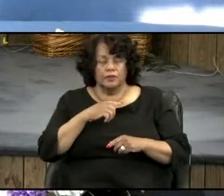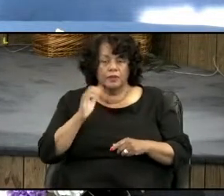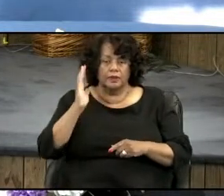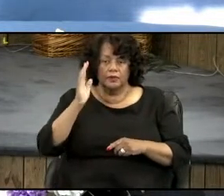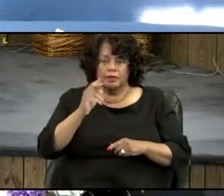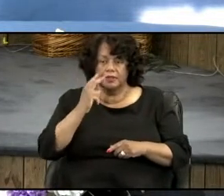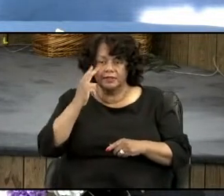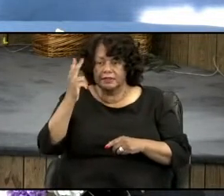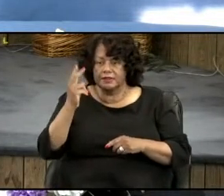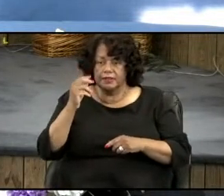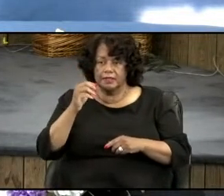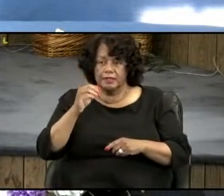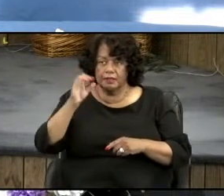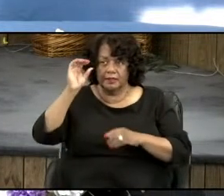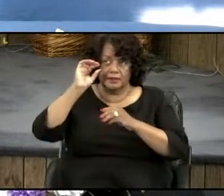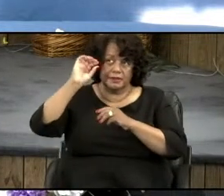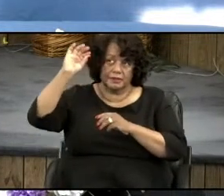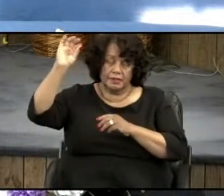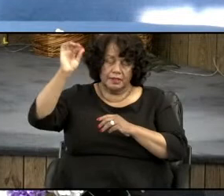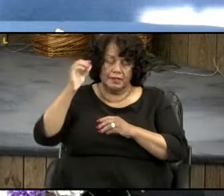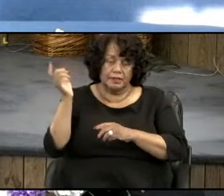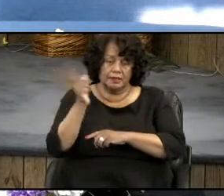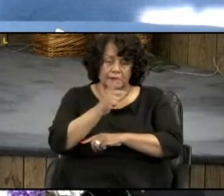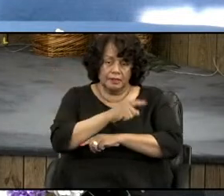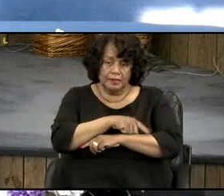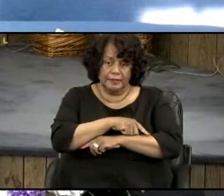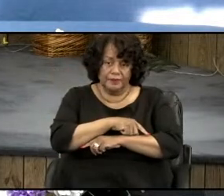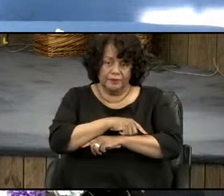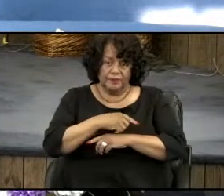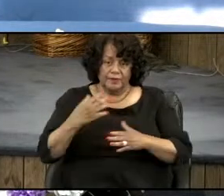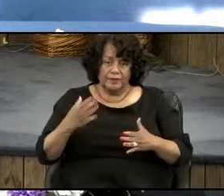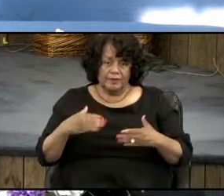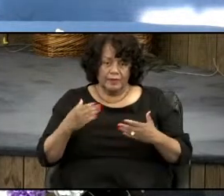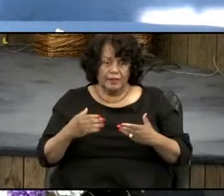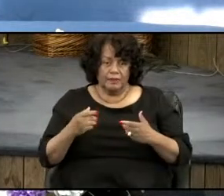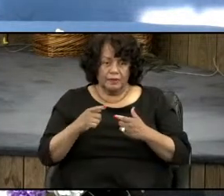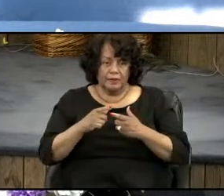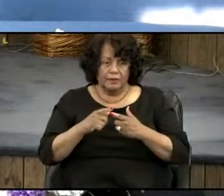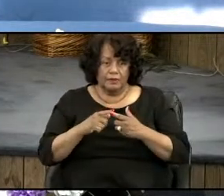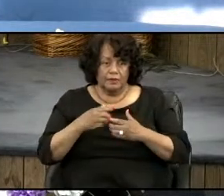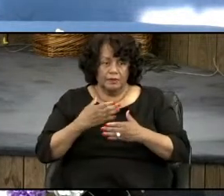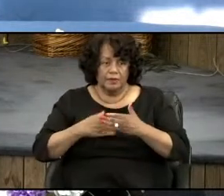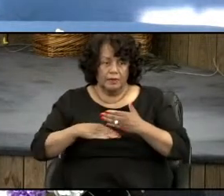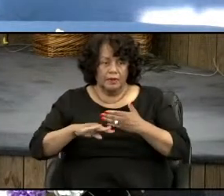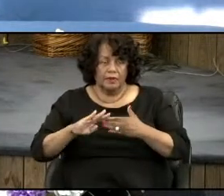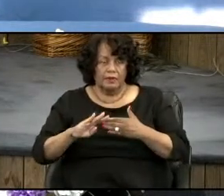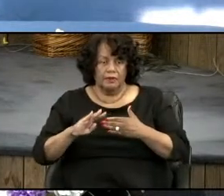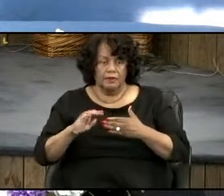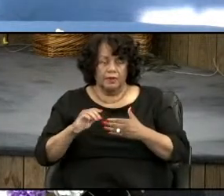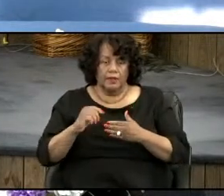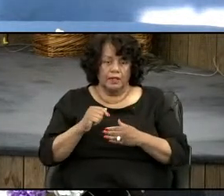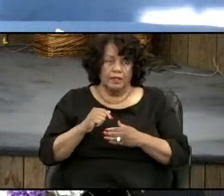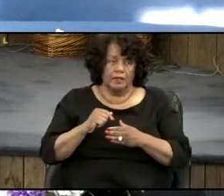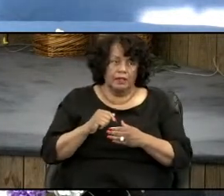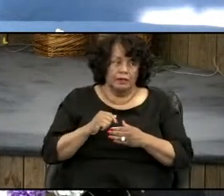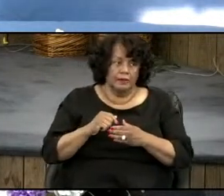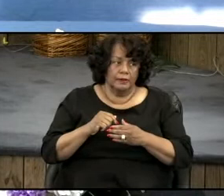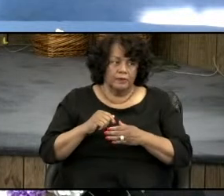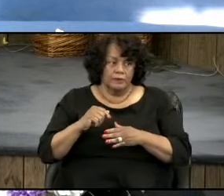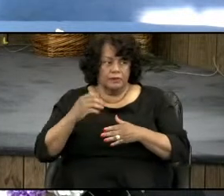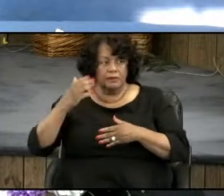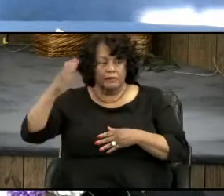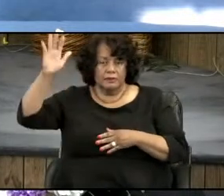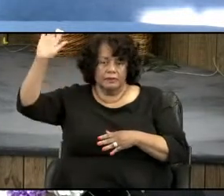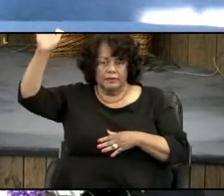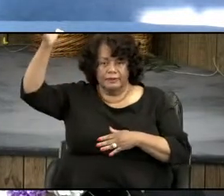certainly happy about that. Just also want to say happy birthday to our June babies. Our June babies,